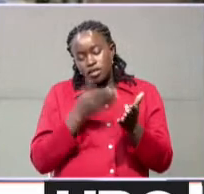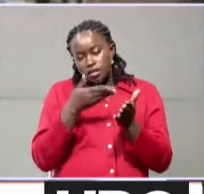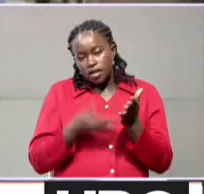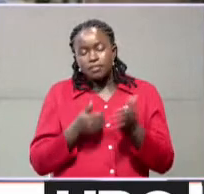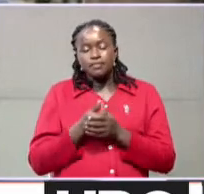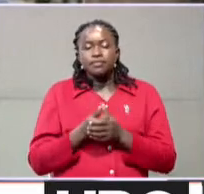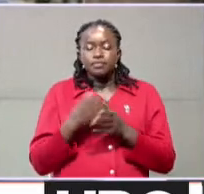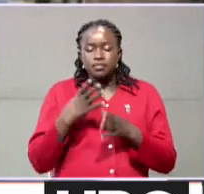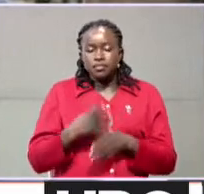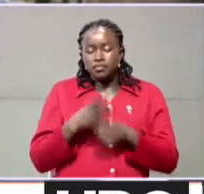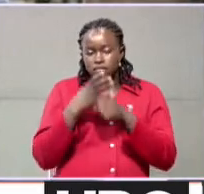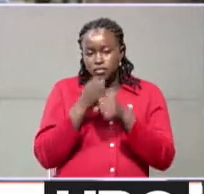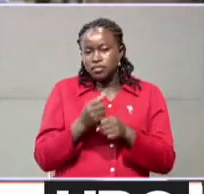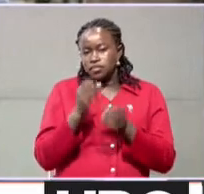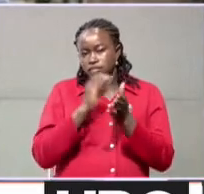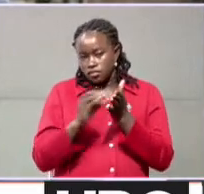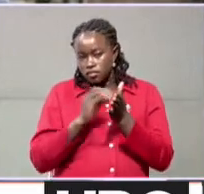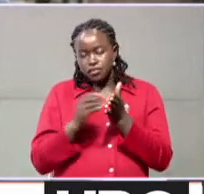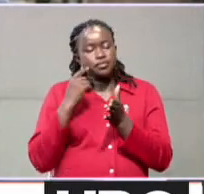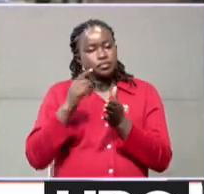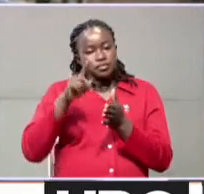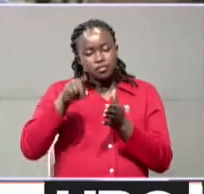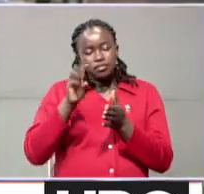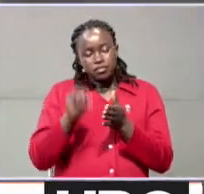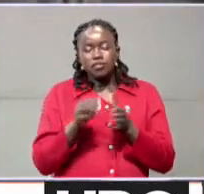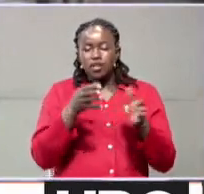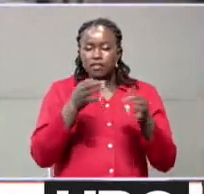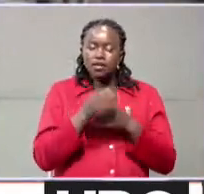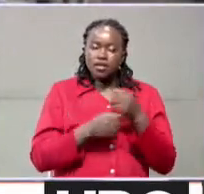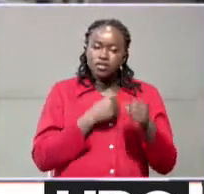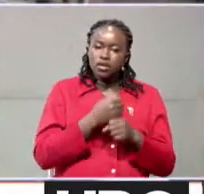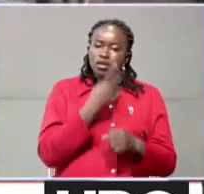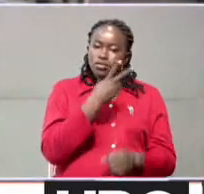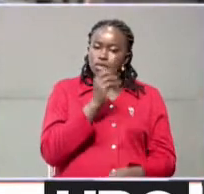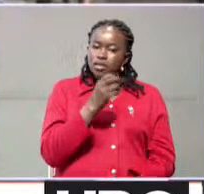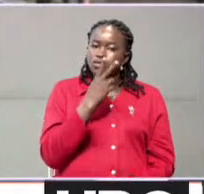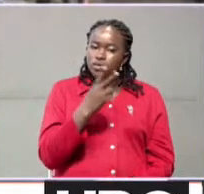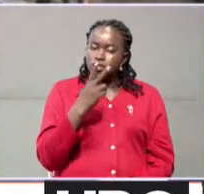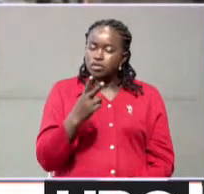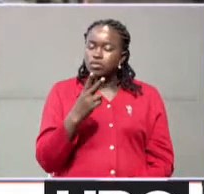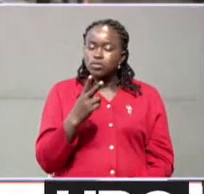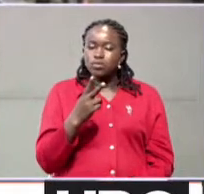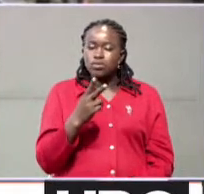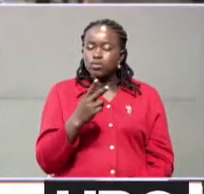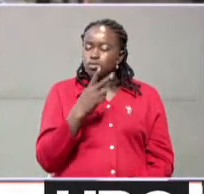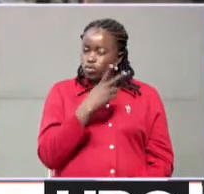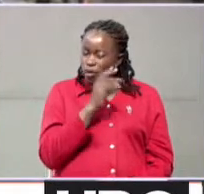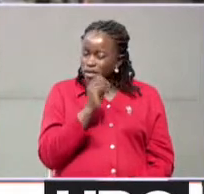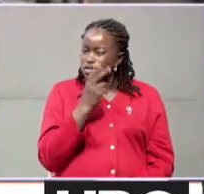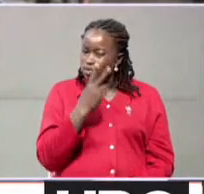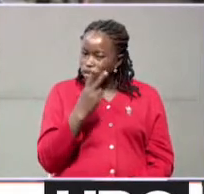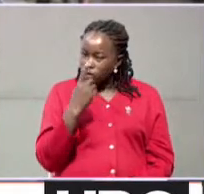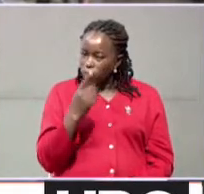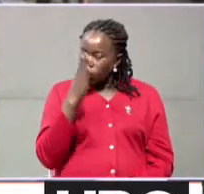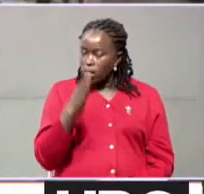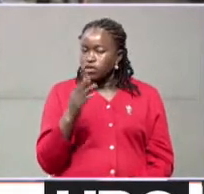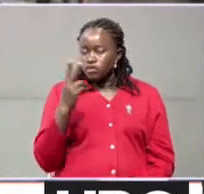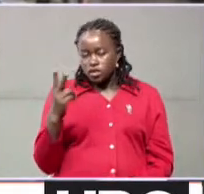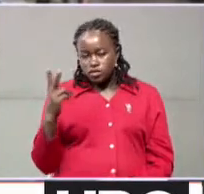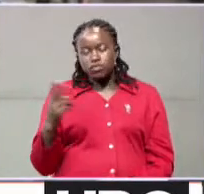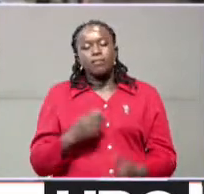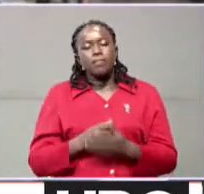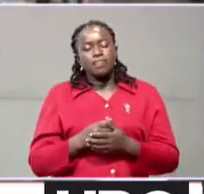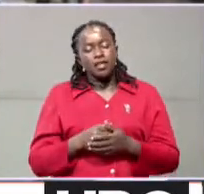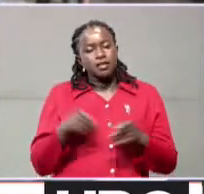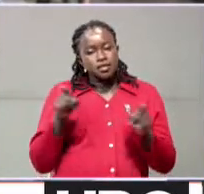budgetary provisions for pdm for the financier 2022 2020 i mean 2021 2022 this one is